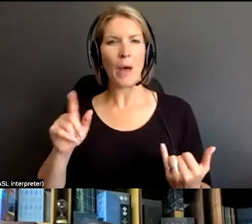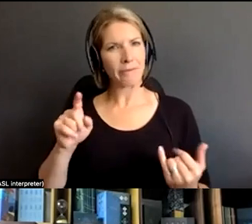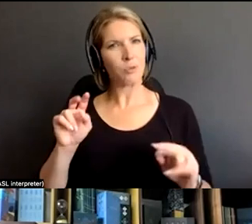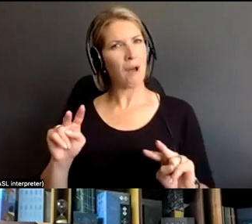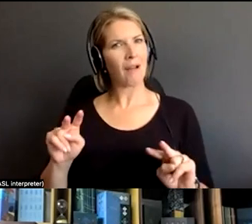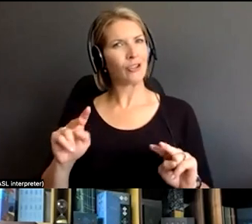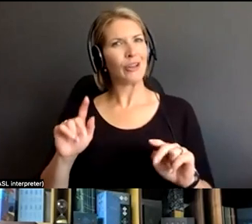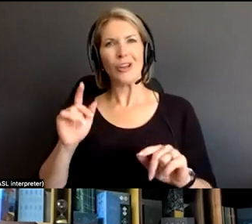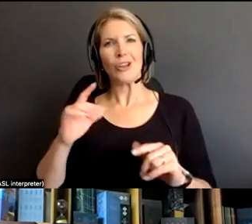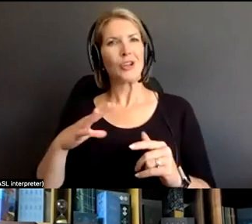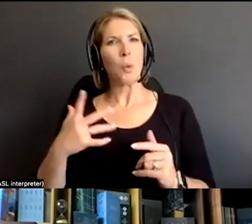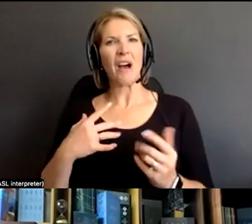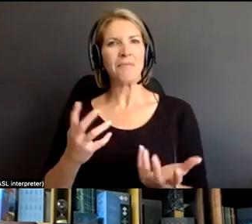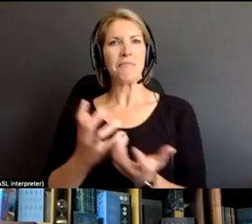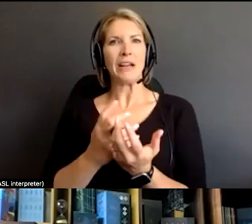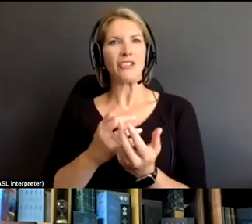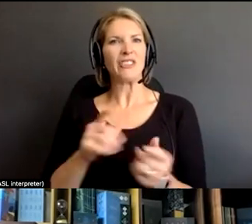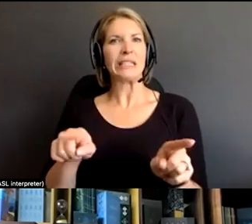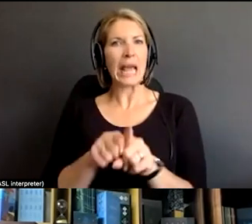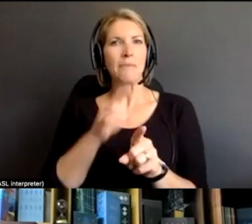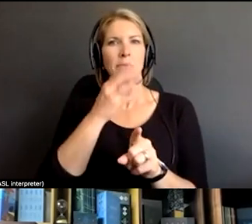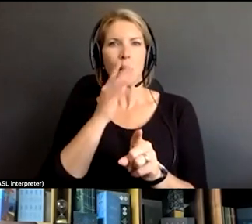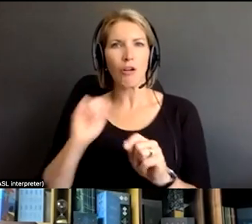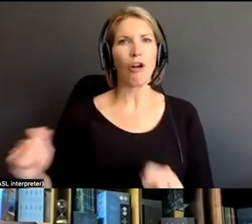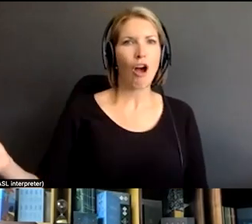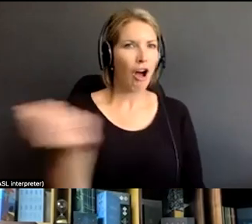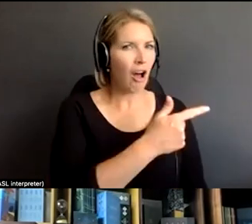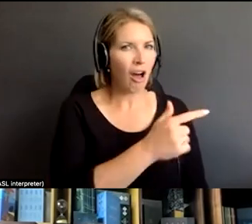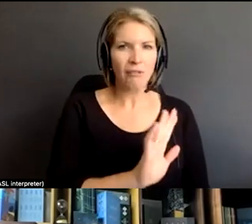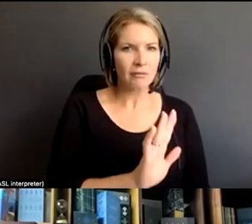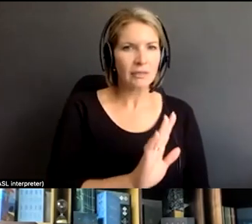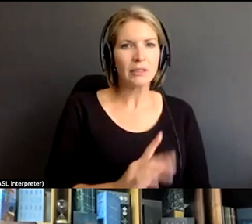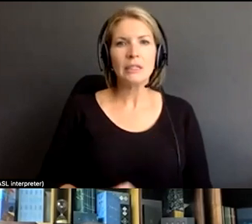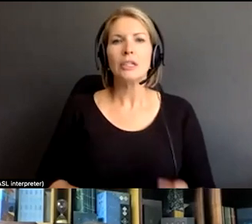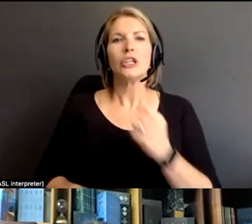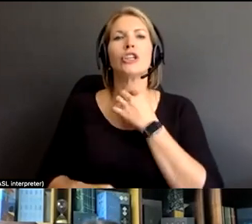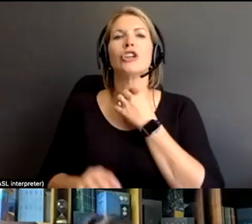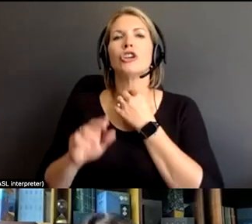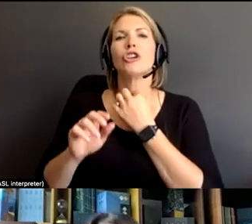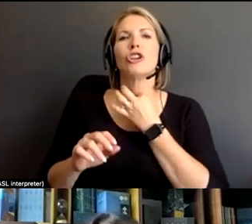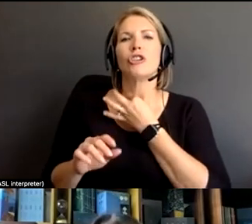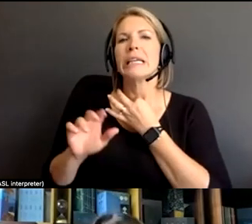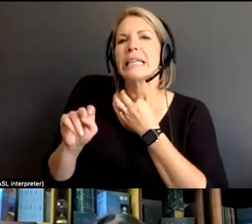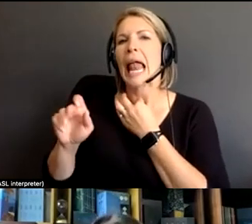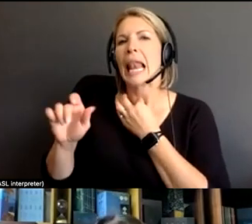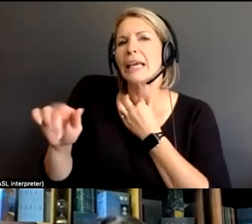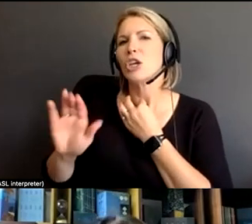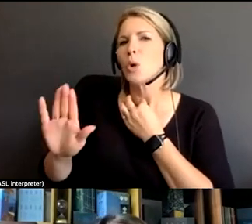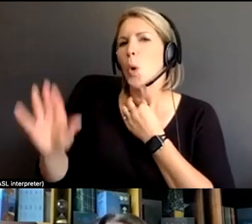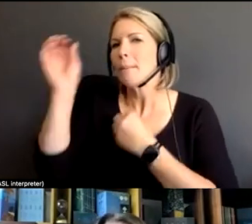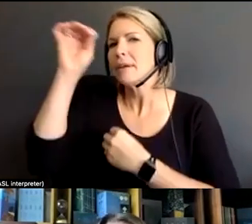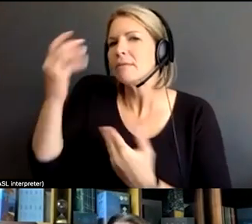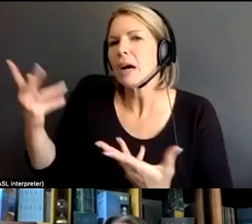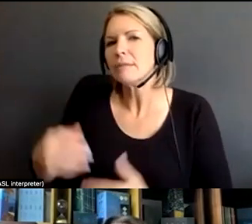sort of philosophy that you work with as you're designing overall? I mean, I'd say I adhere to the